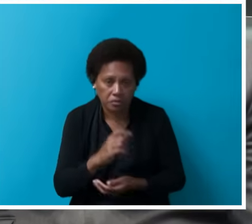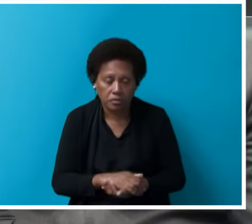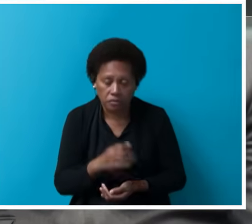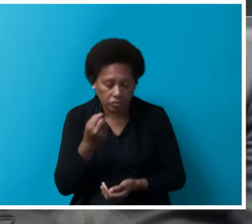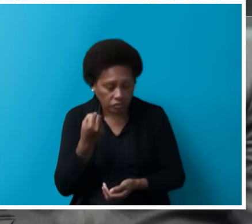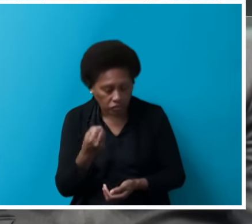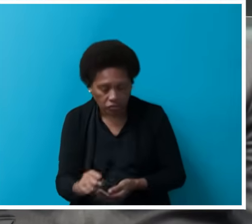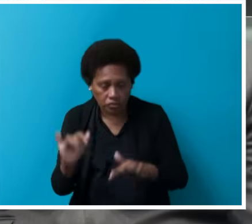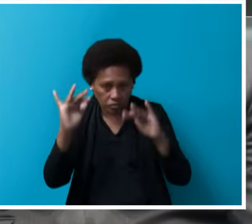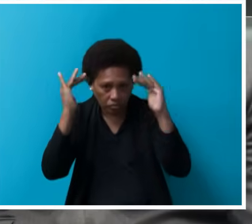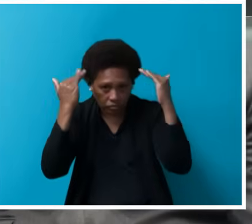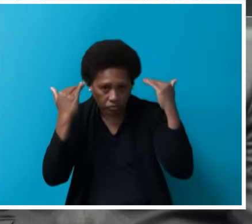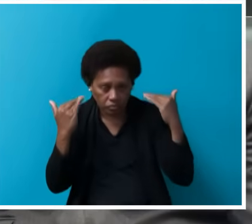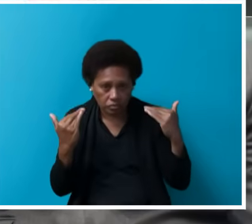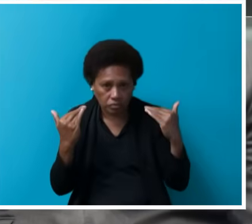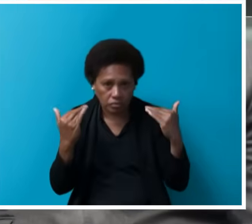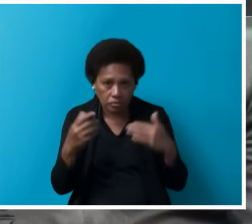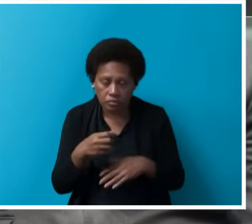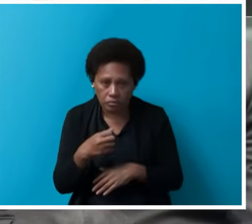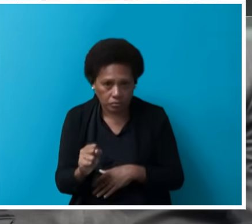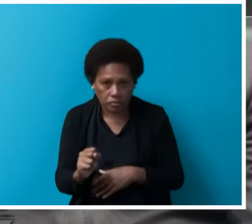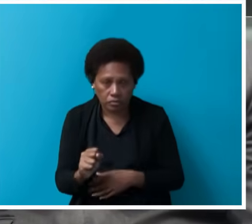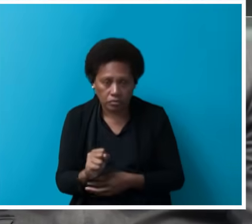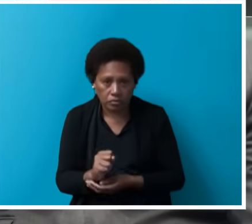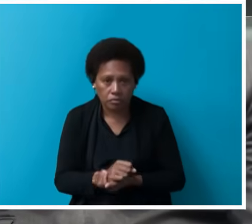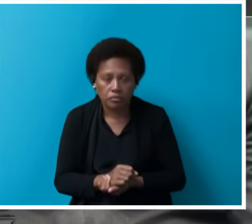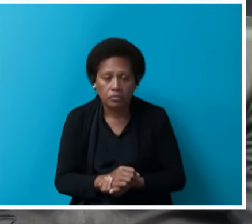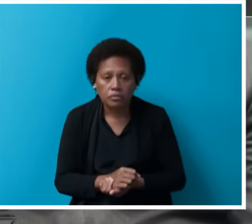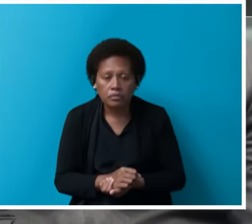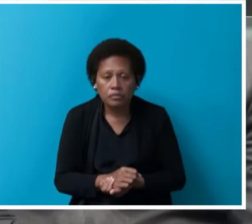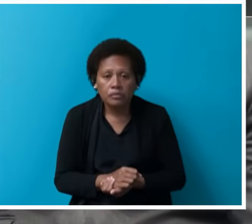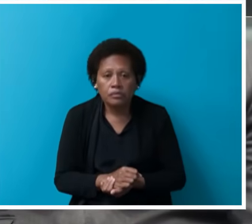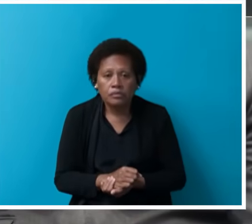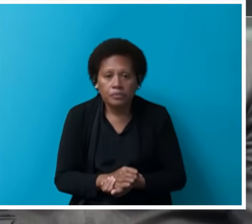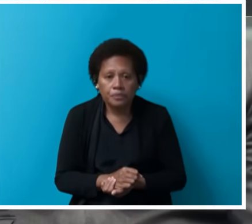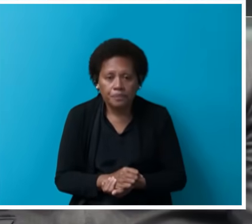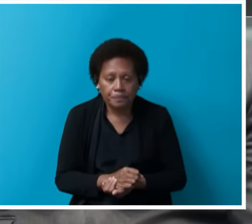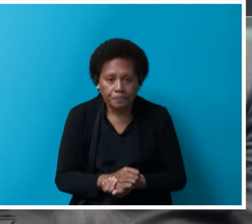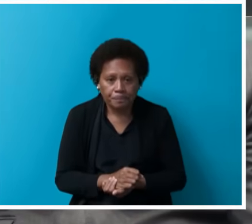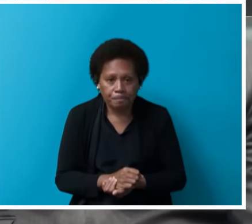Mr. Speaker. No, we shouldn't. In fact, Mr. Speaker,